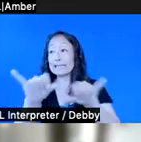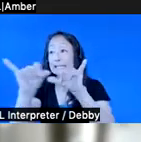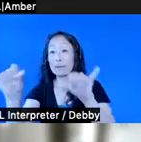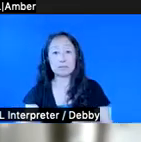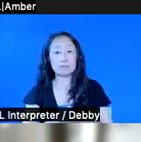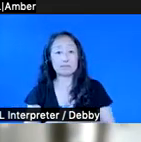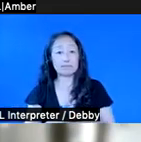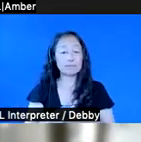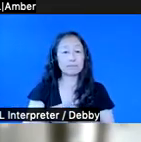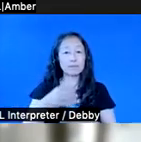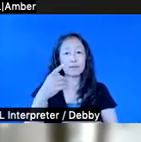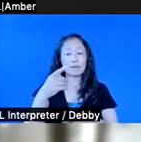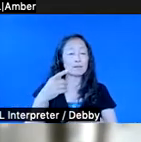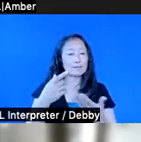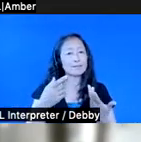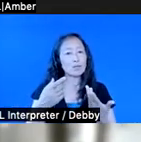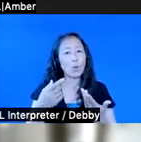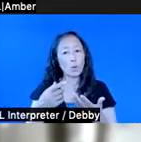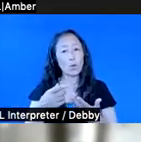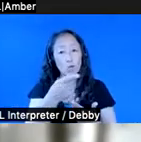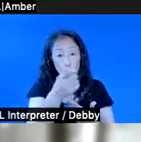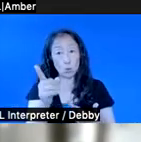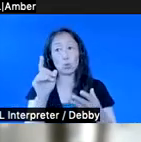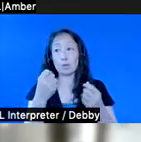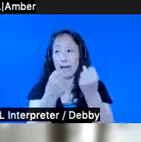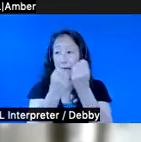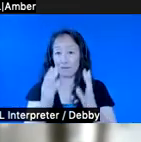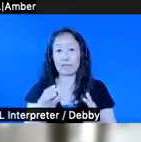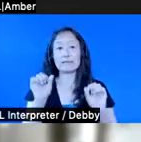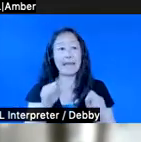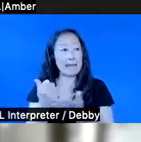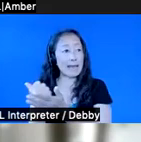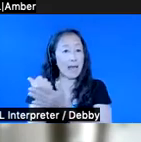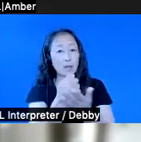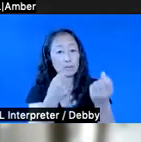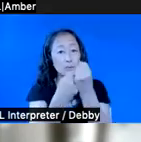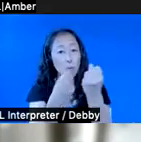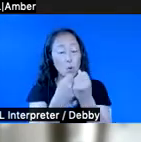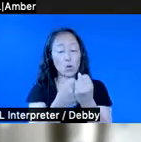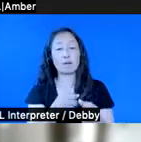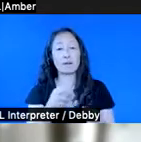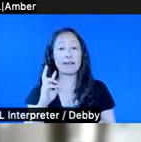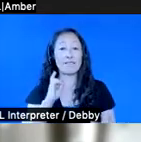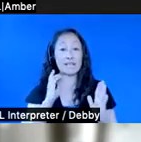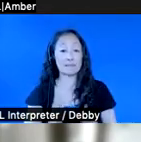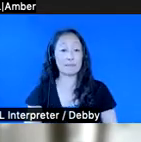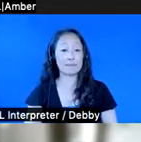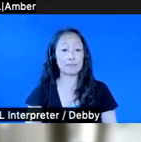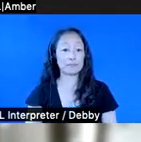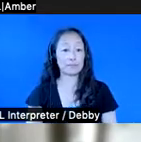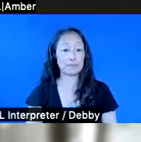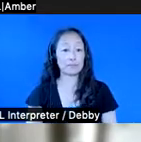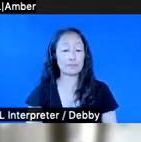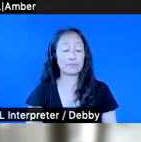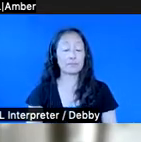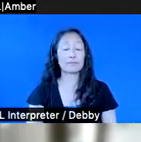be helpful to that victim. That, you know, that the victim will have their